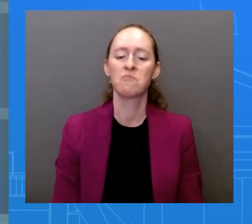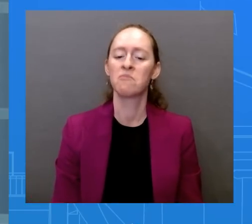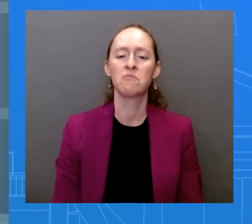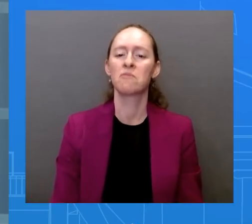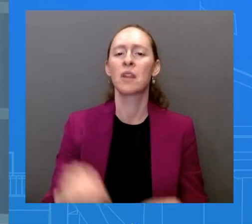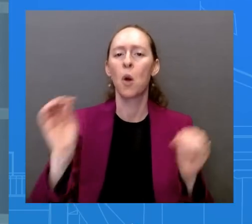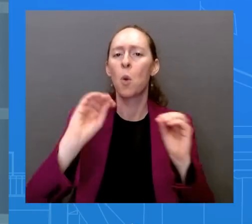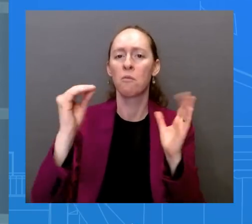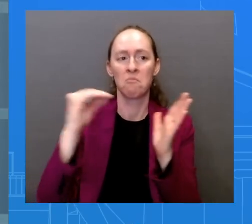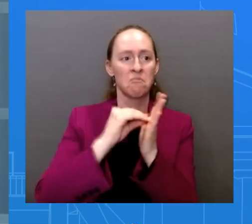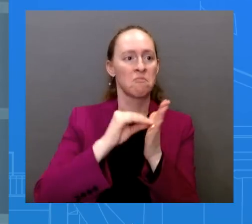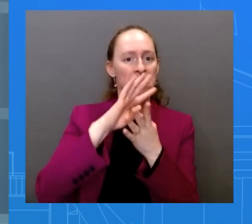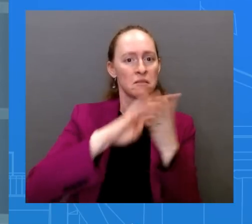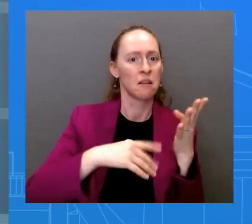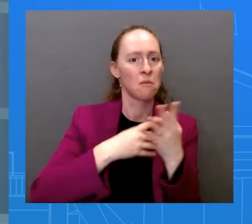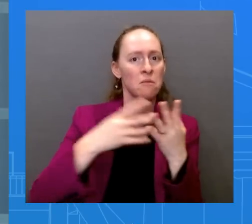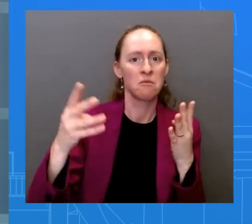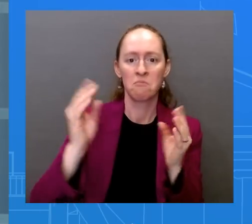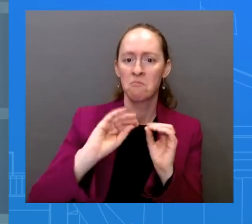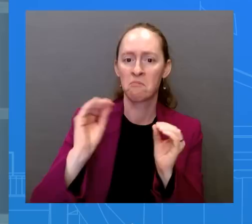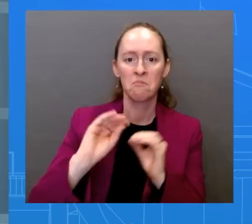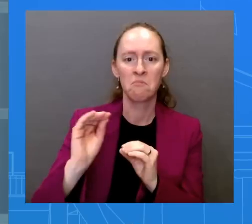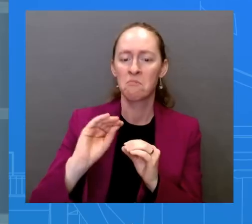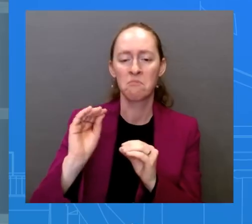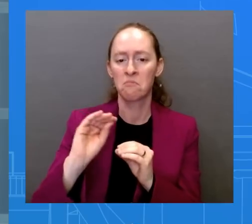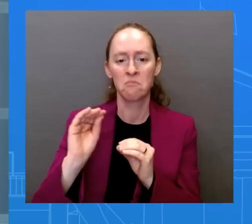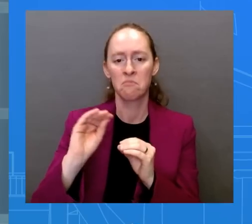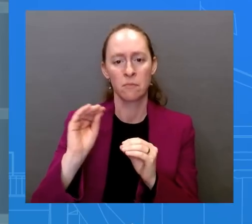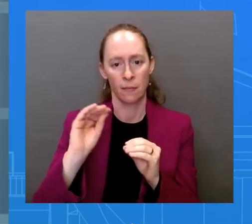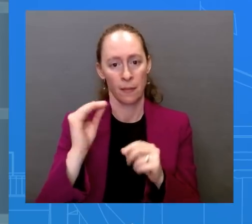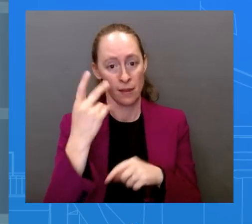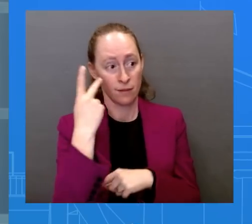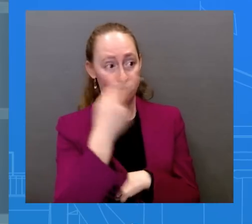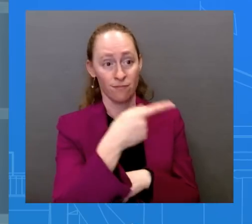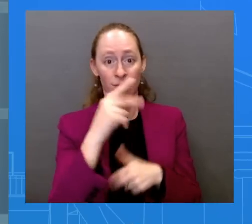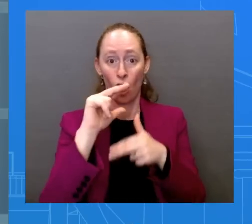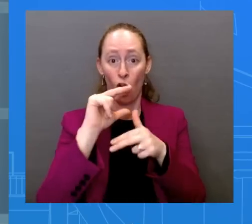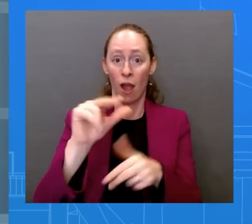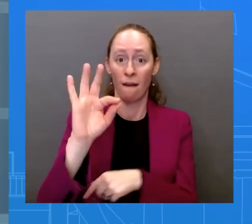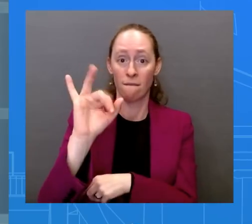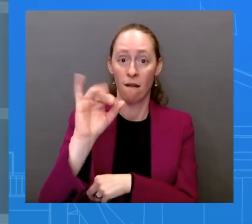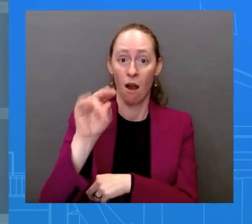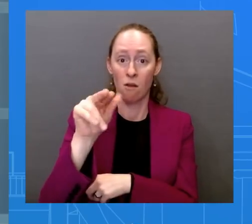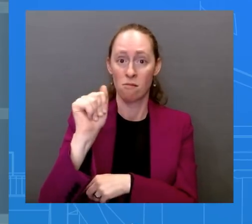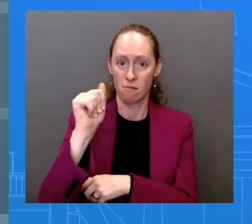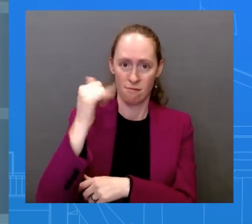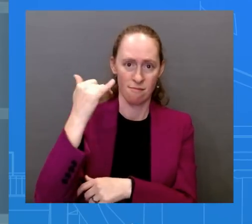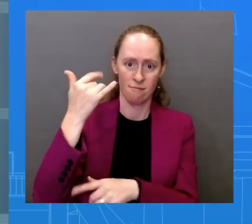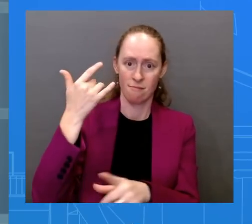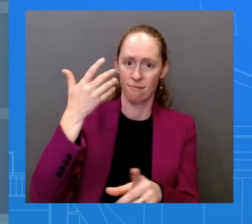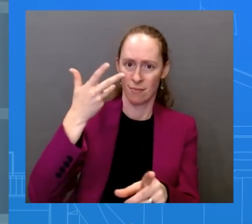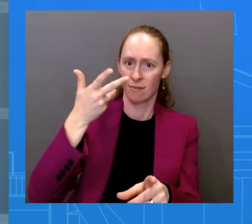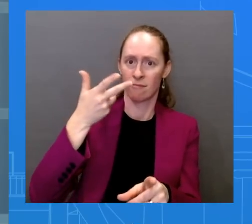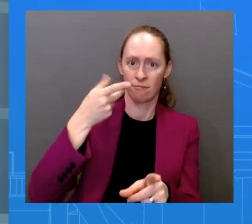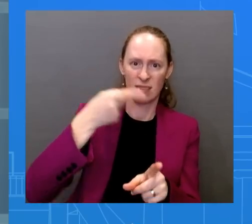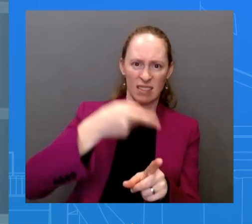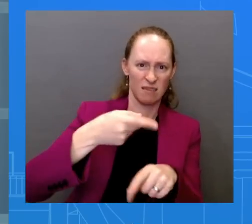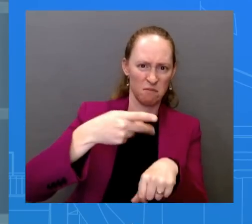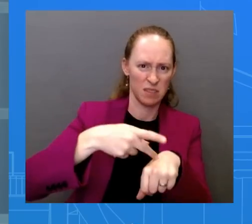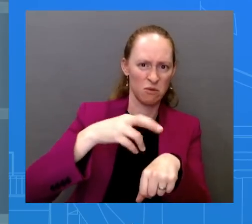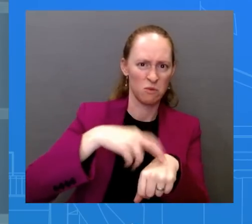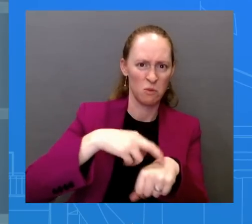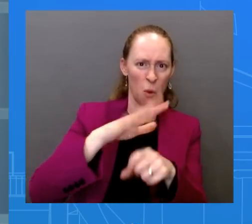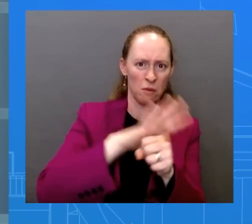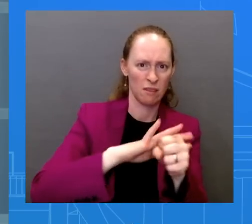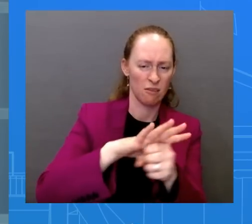the impact of Hurricane Fiona is having on Puerto Rico. I just reiterate just a couple of things for folks who may have missed this, but as you all know,